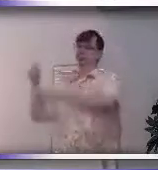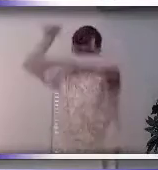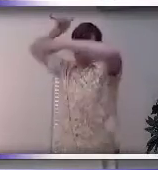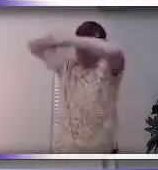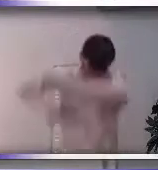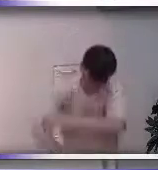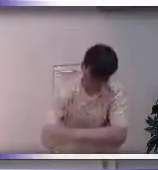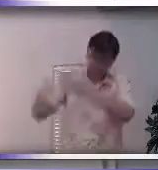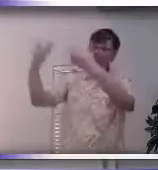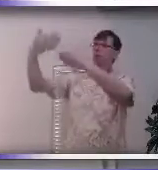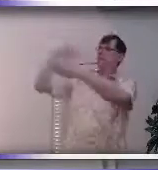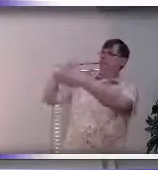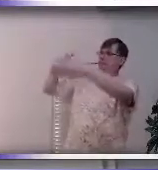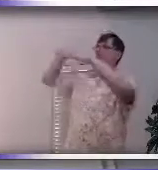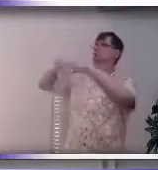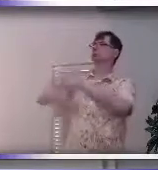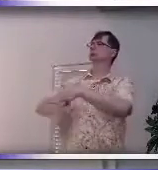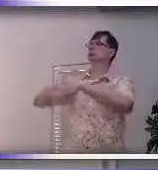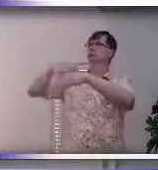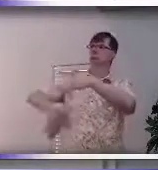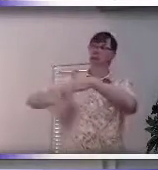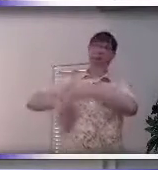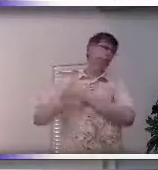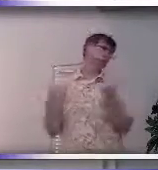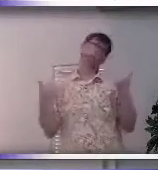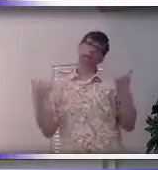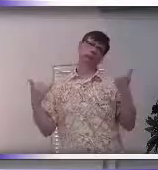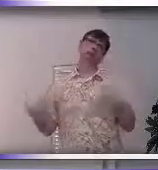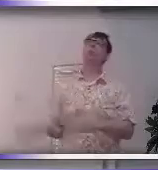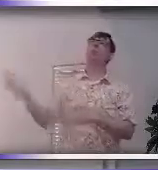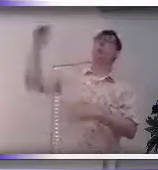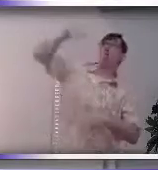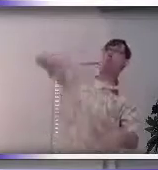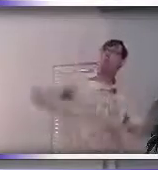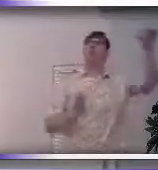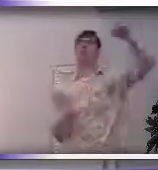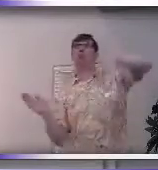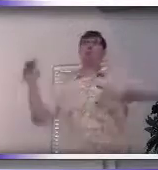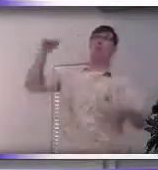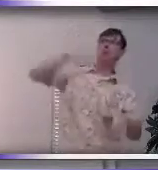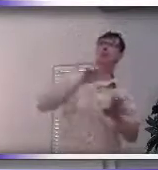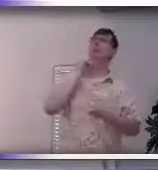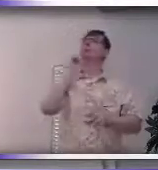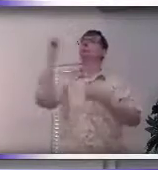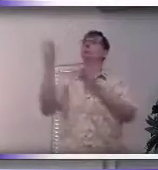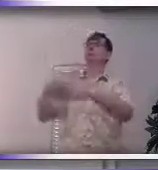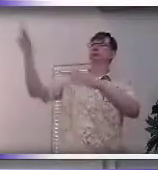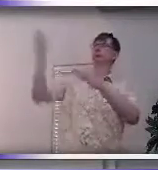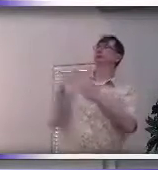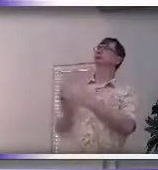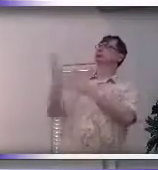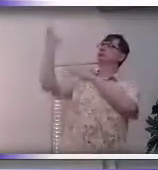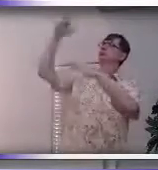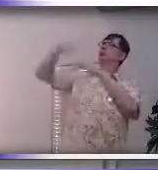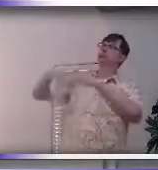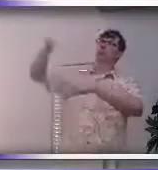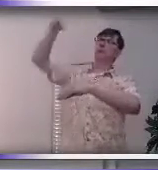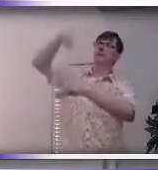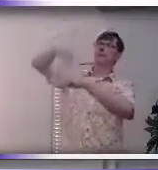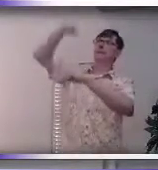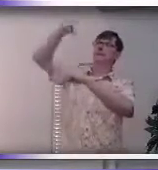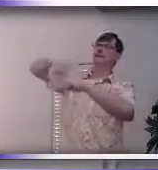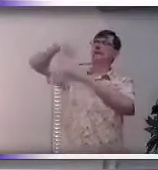down. This ride we're on is not unlike a roller coaster. We keep going down and then back up and then down. Follow the bouncing ball,